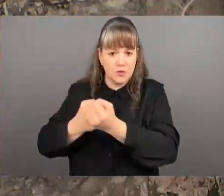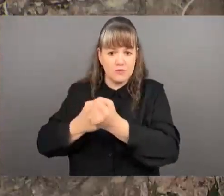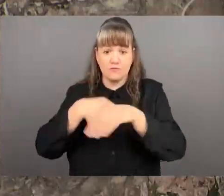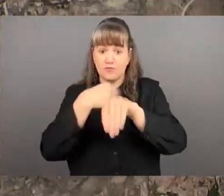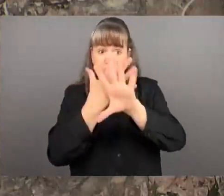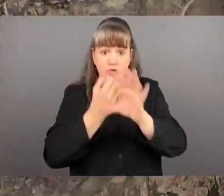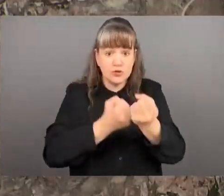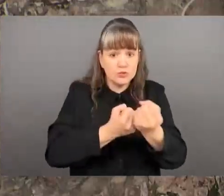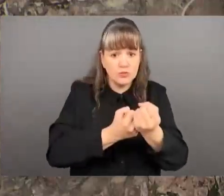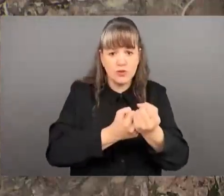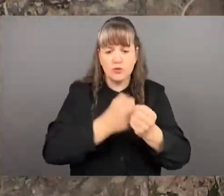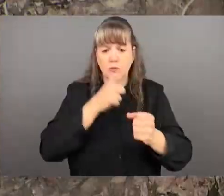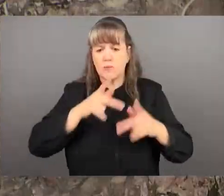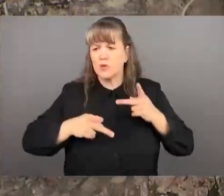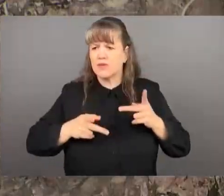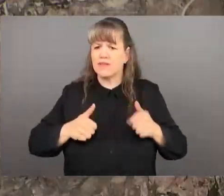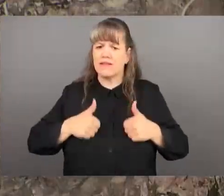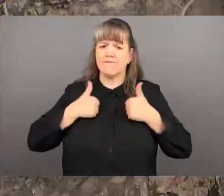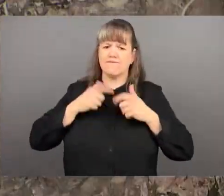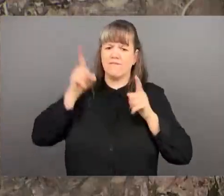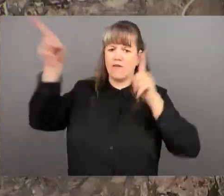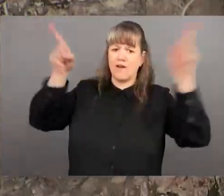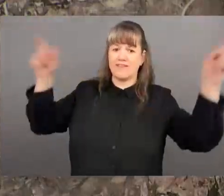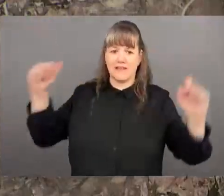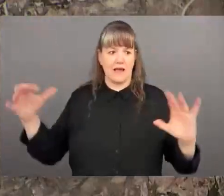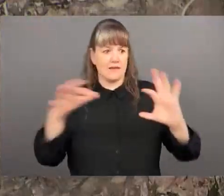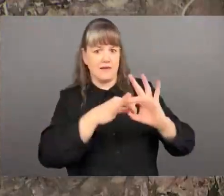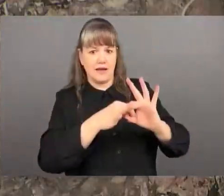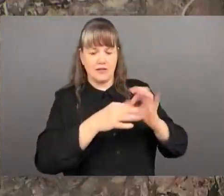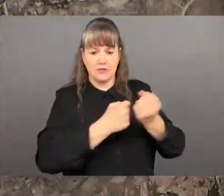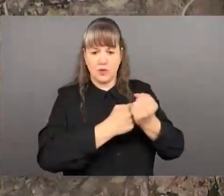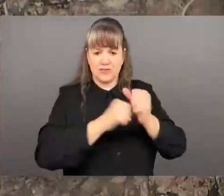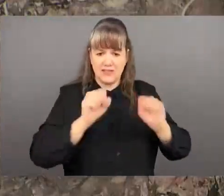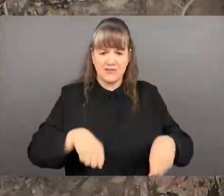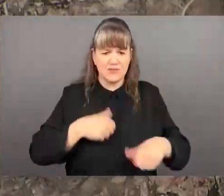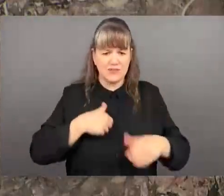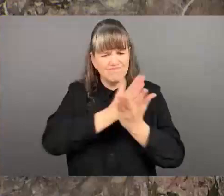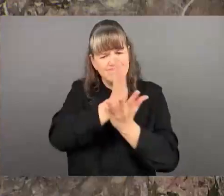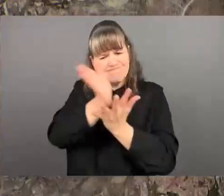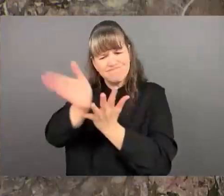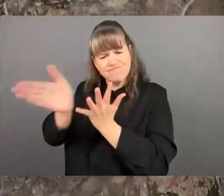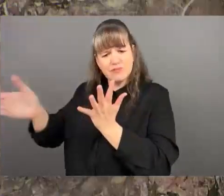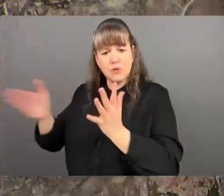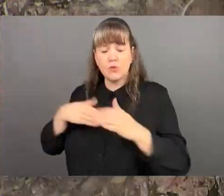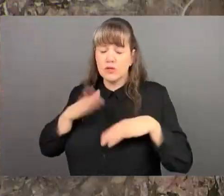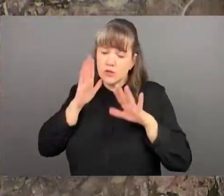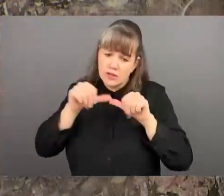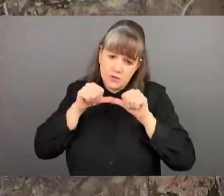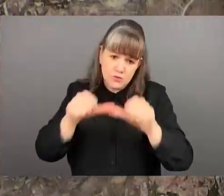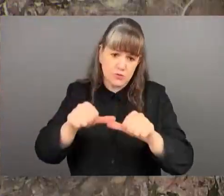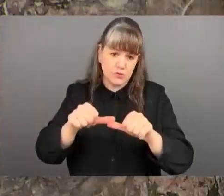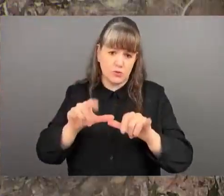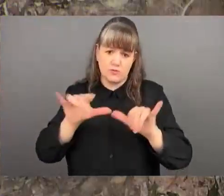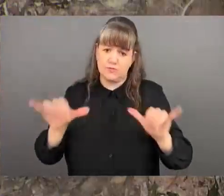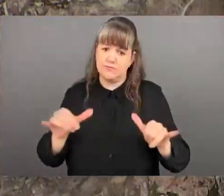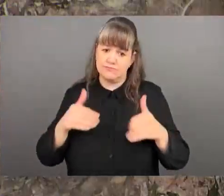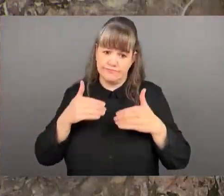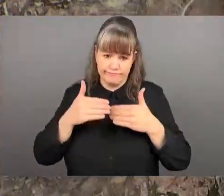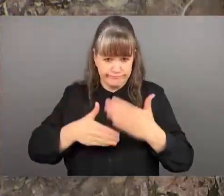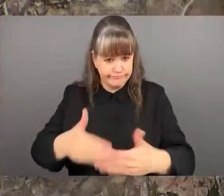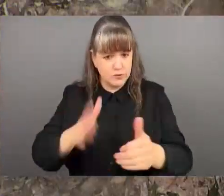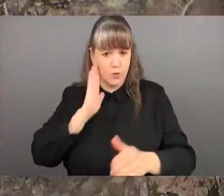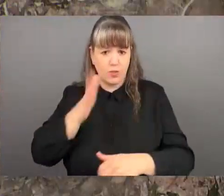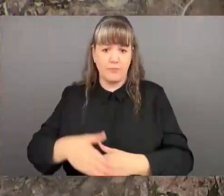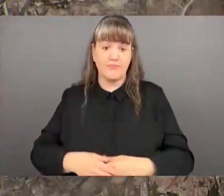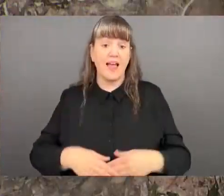supports. Mr. Speaker, we're going to continue to do this work. I know that the House Leader of the Opposition brings a very